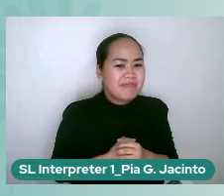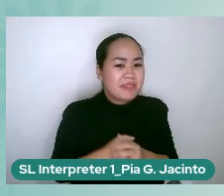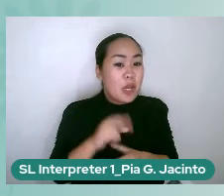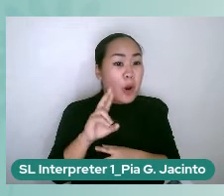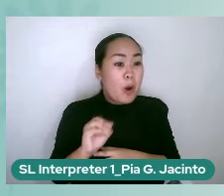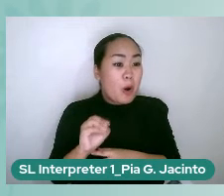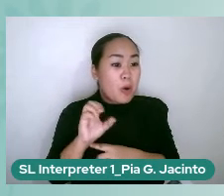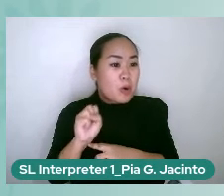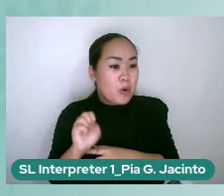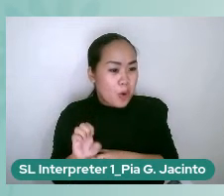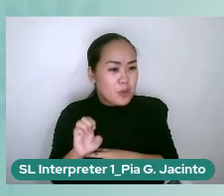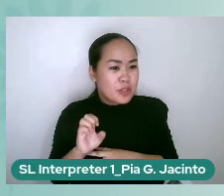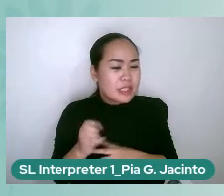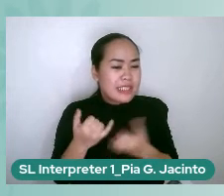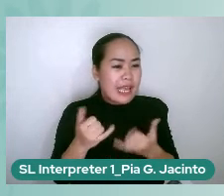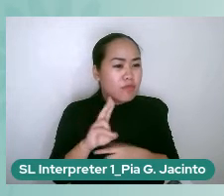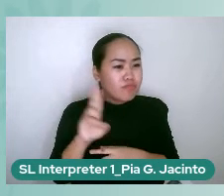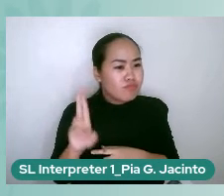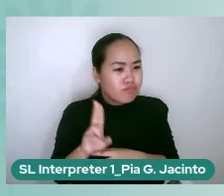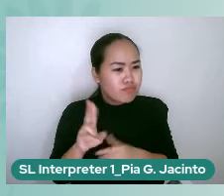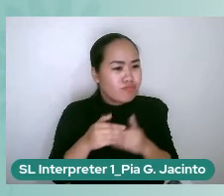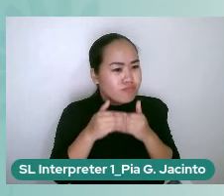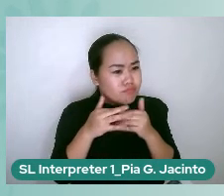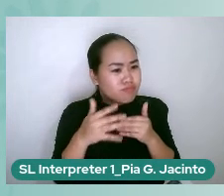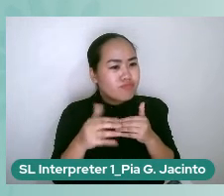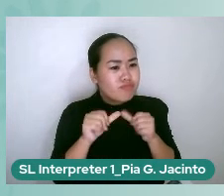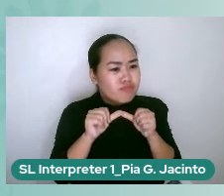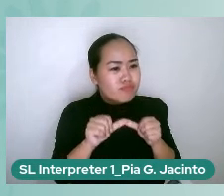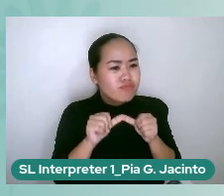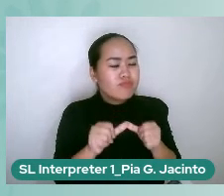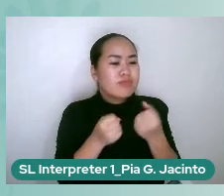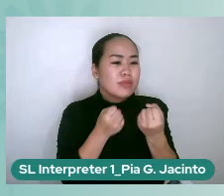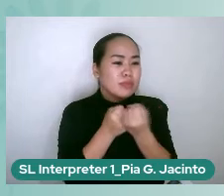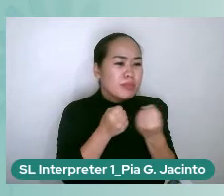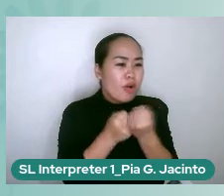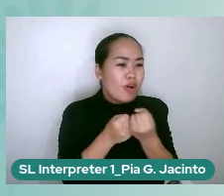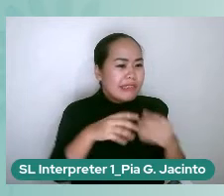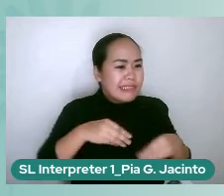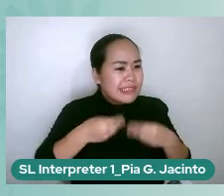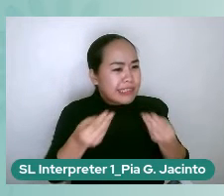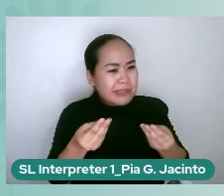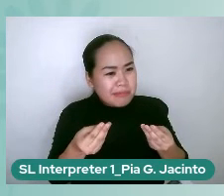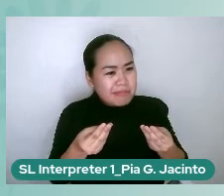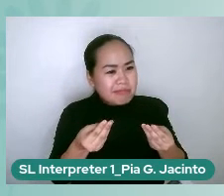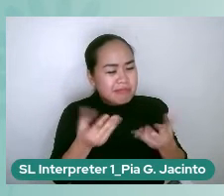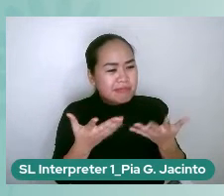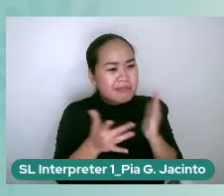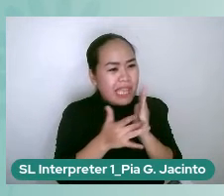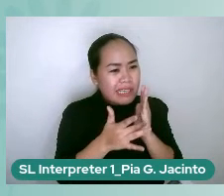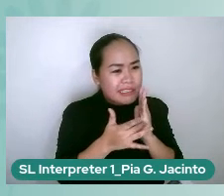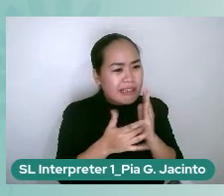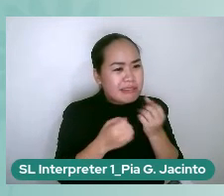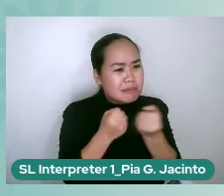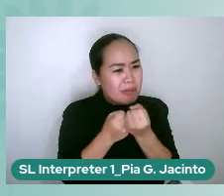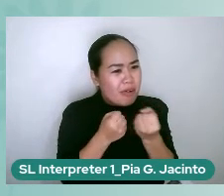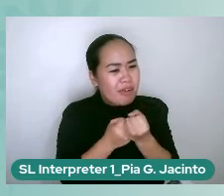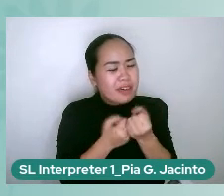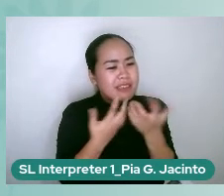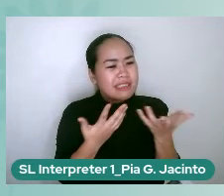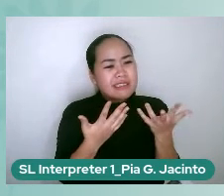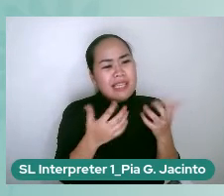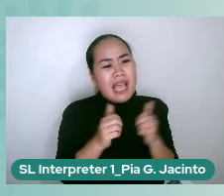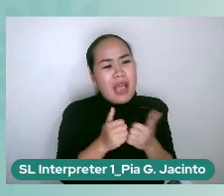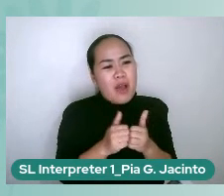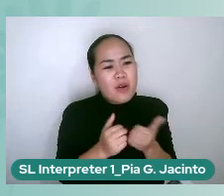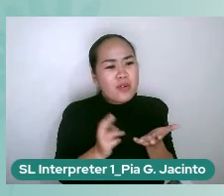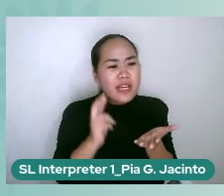often running. We continue to provide support when they need it from us, technical support from the lab side and from the registry